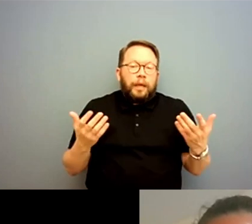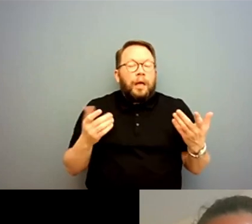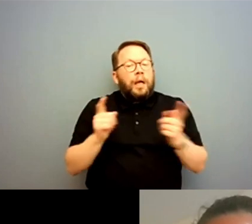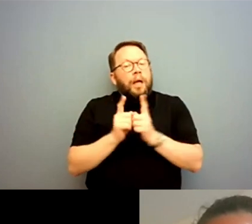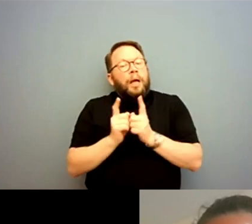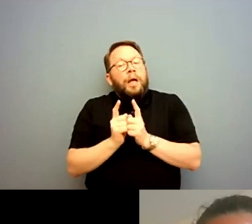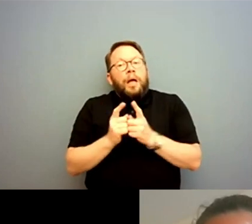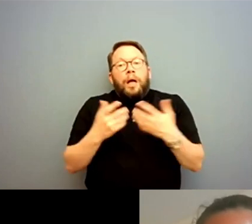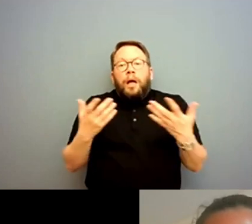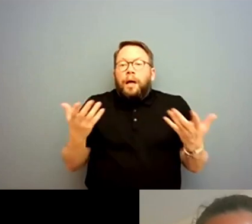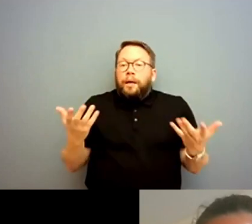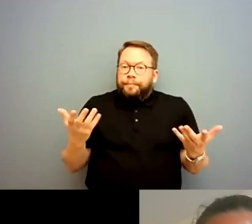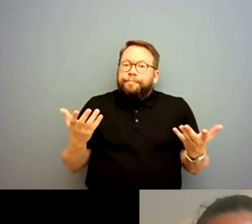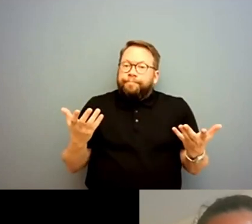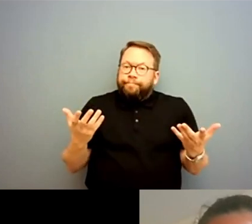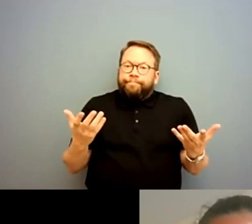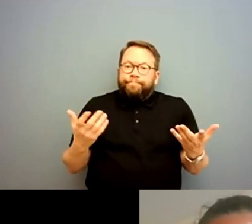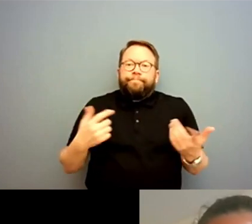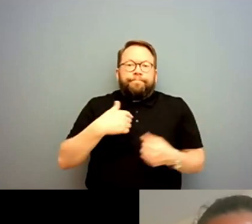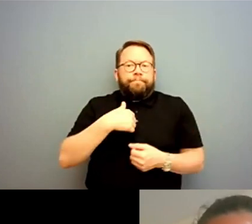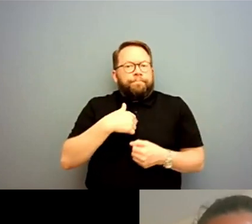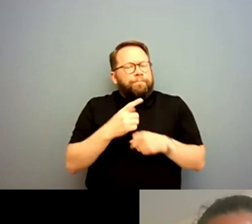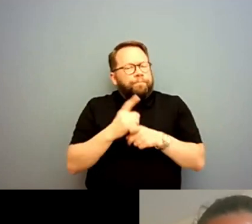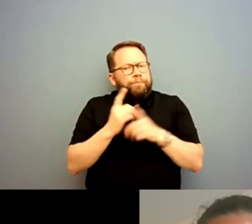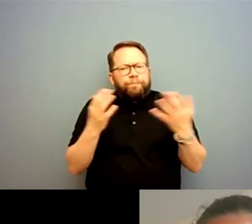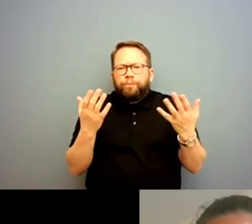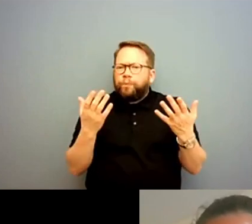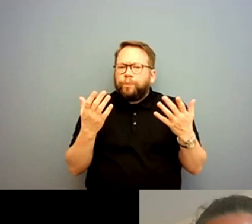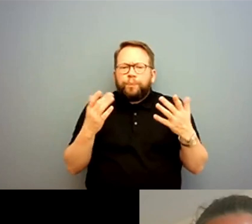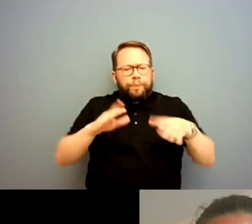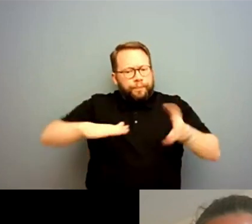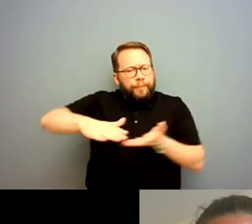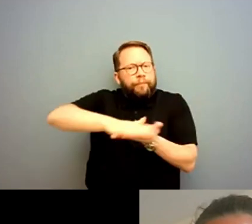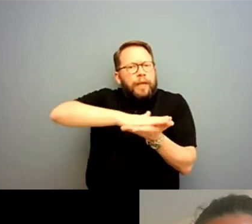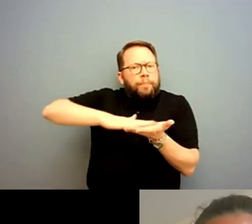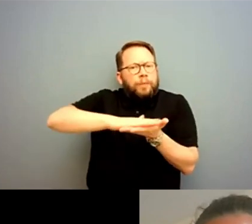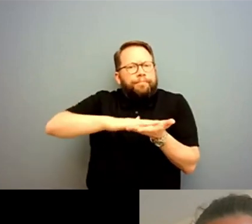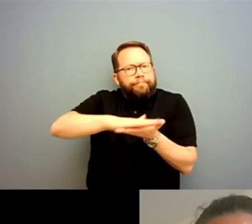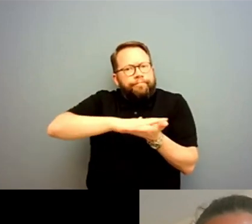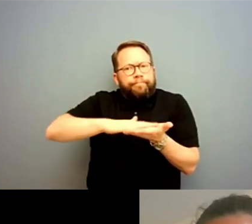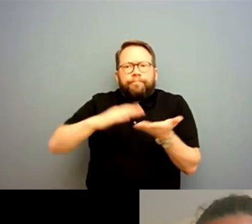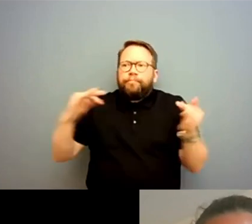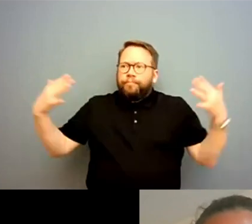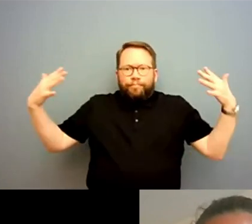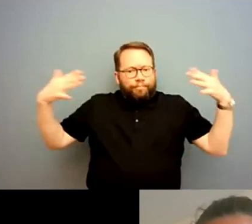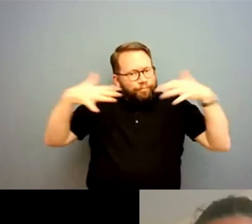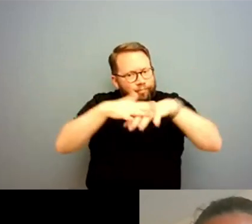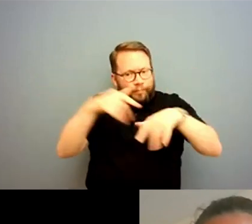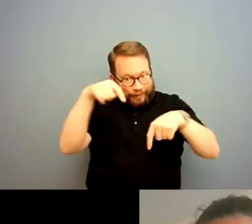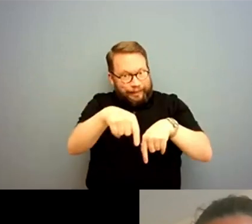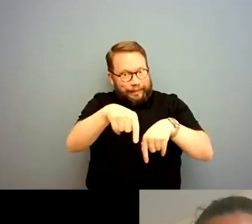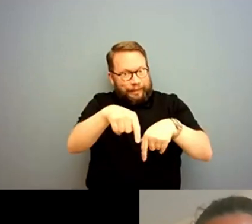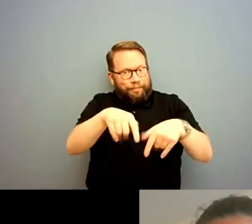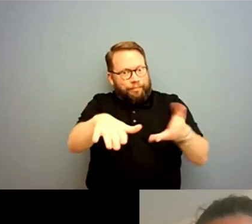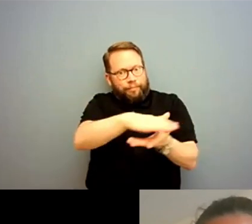on intersectionality to, number one, interrogate how we've worked in the past, some of